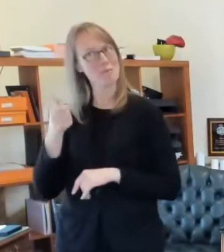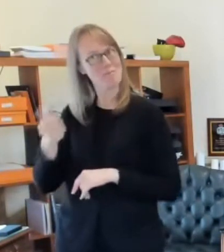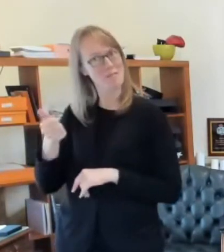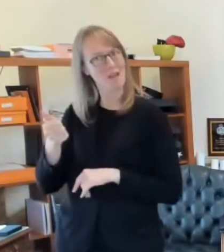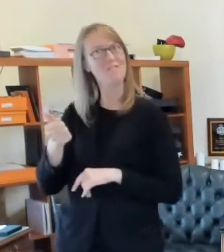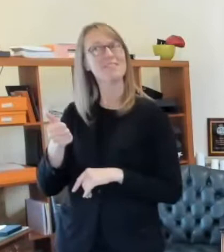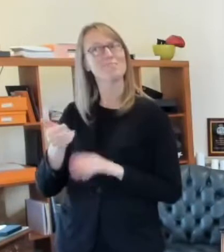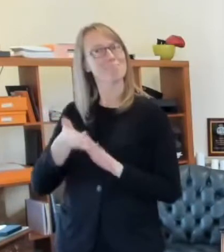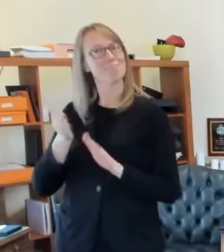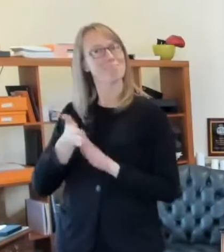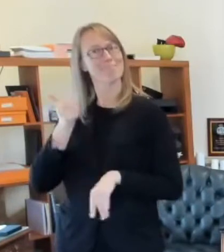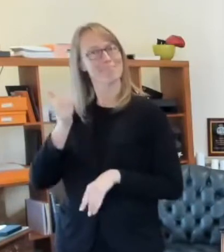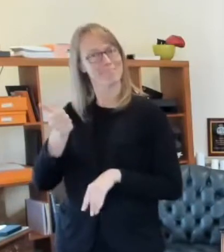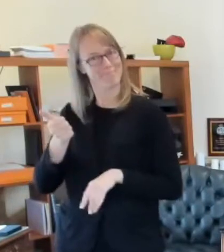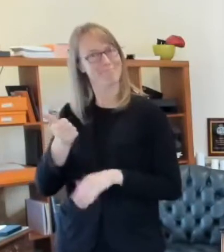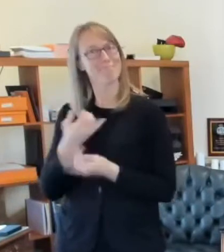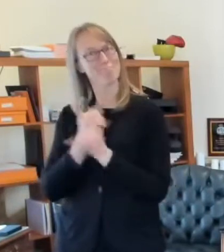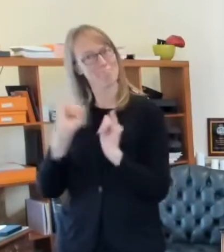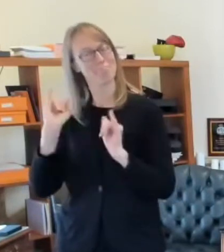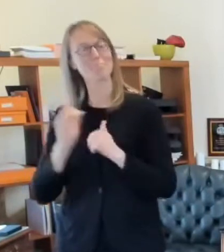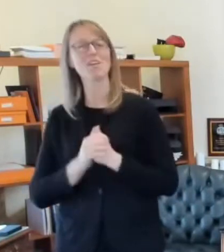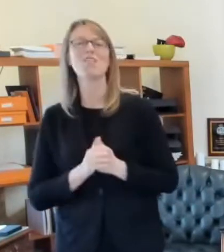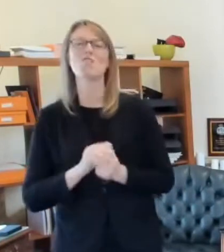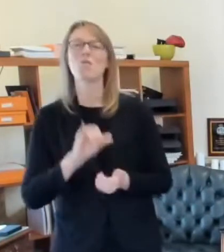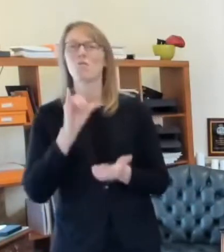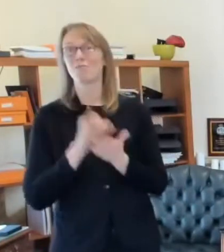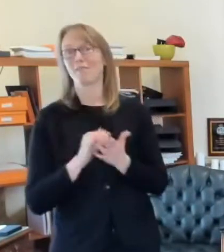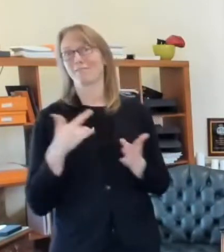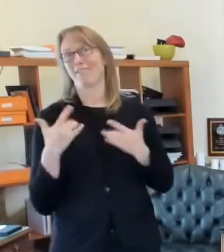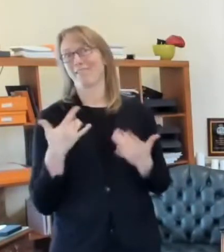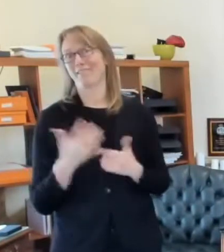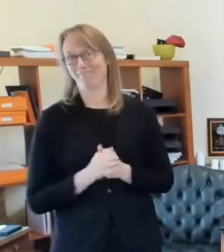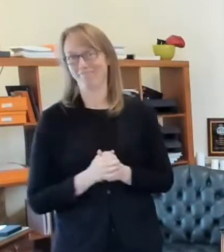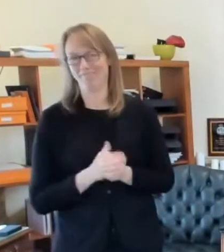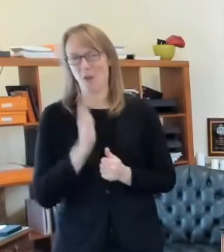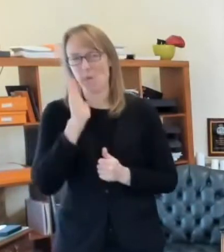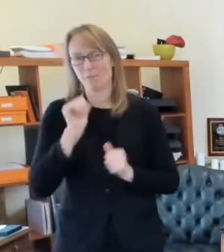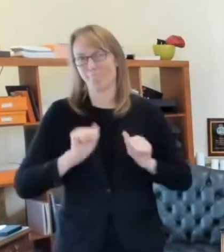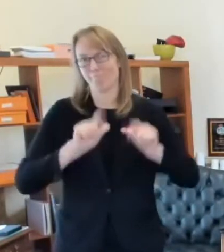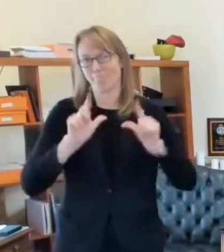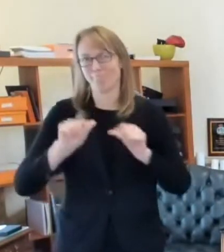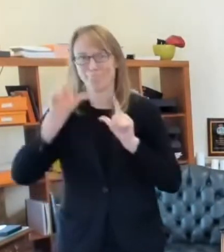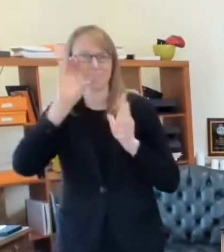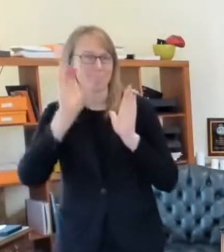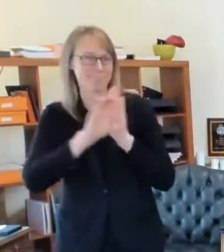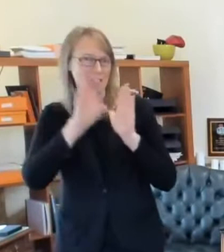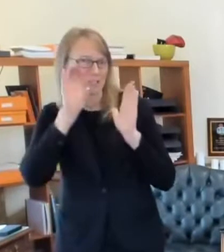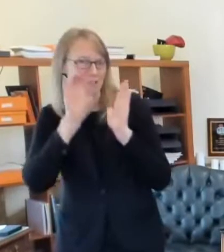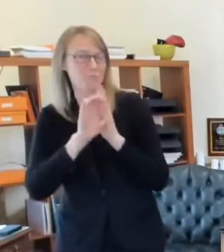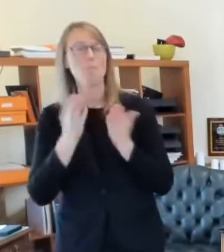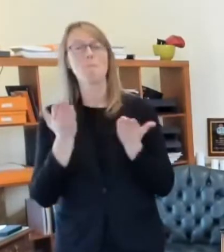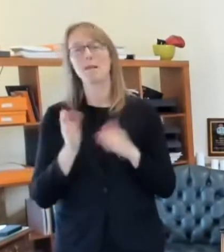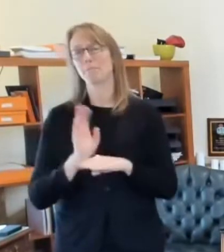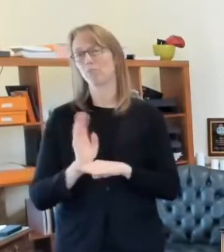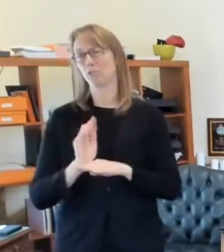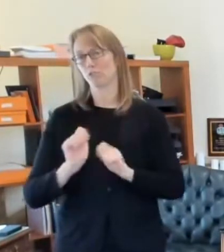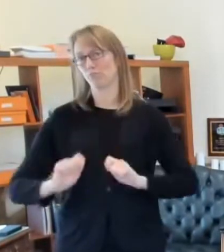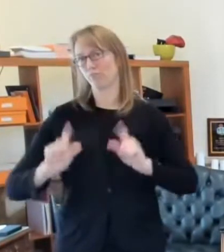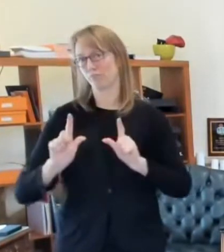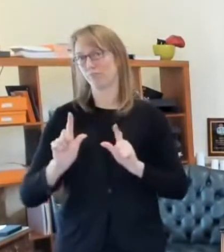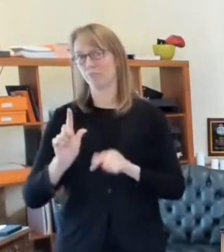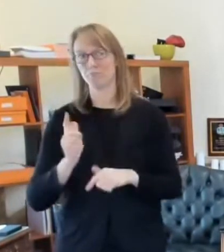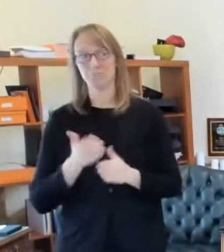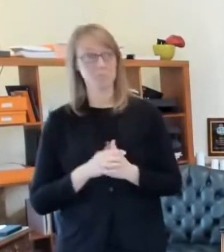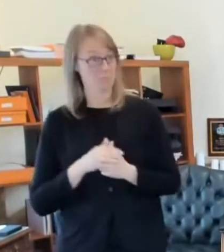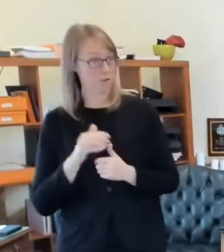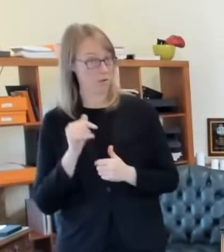So that was kind of exciting today. I think we're going to post a couple pictures maybe or a video a little bit later if we haven't already done